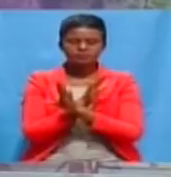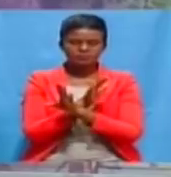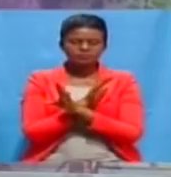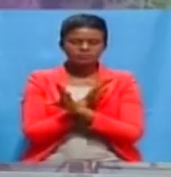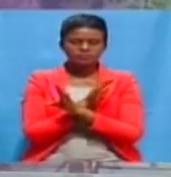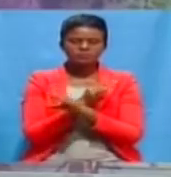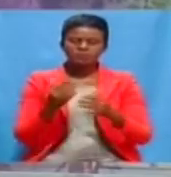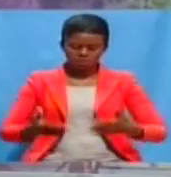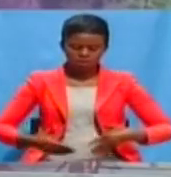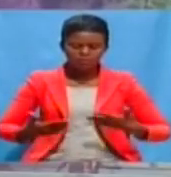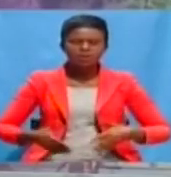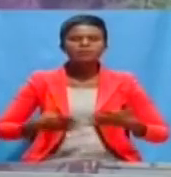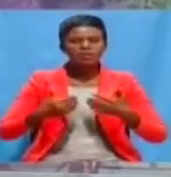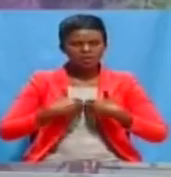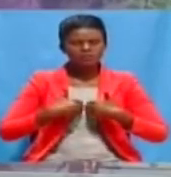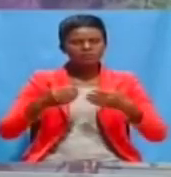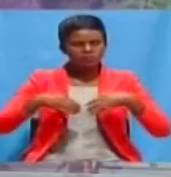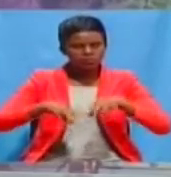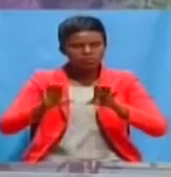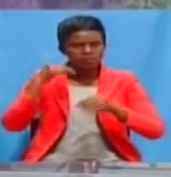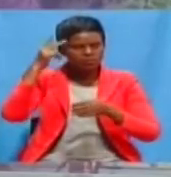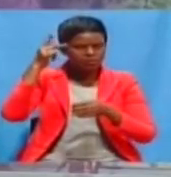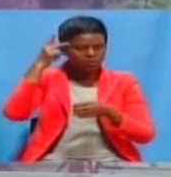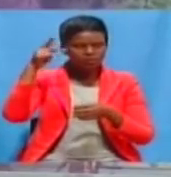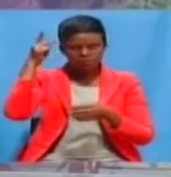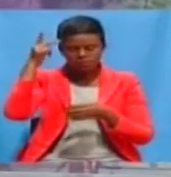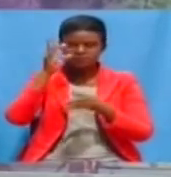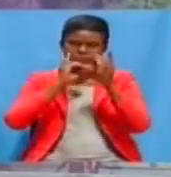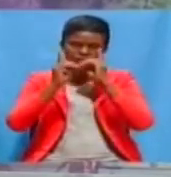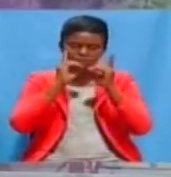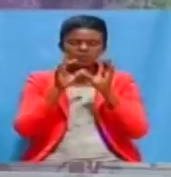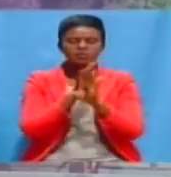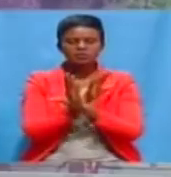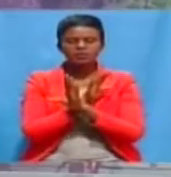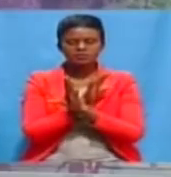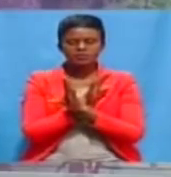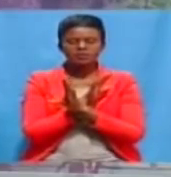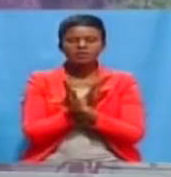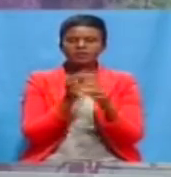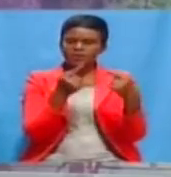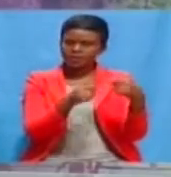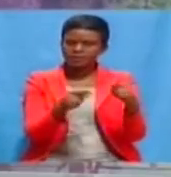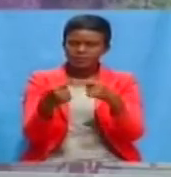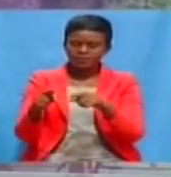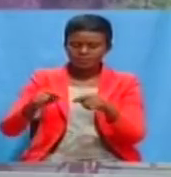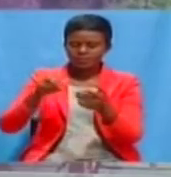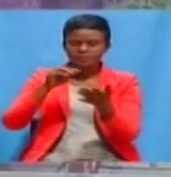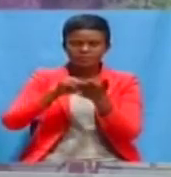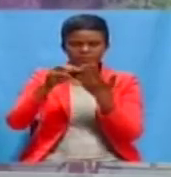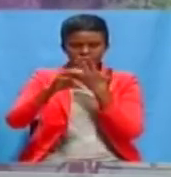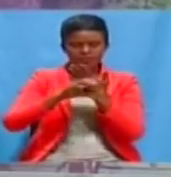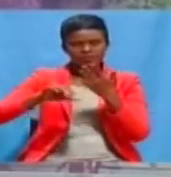Marian says he's happy with the continuous political dialogue with Zambia, with the last one having been held in March last